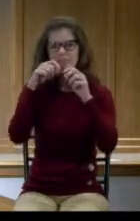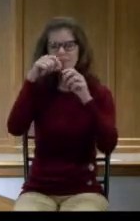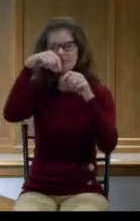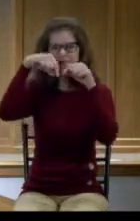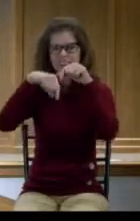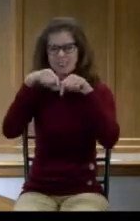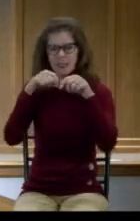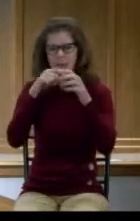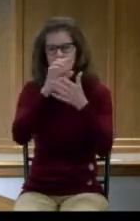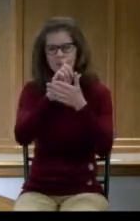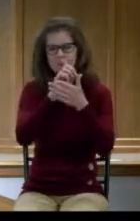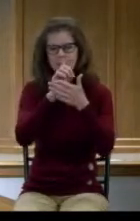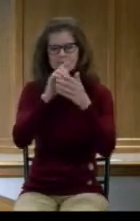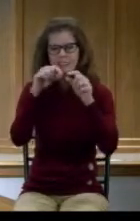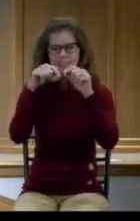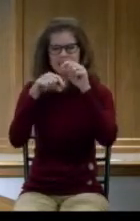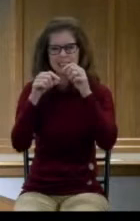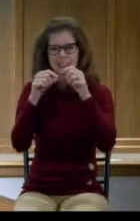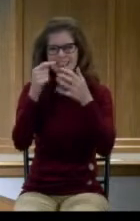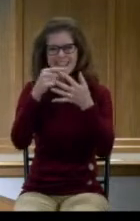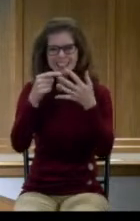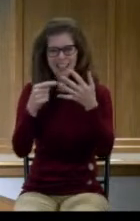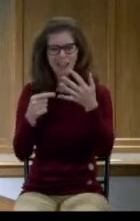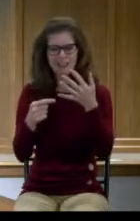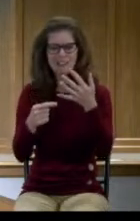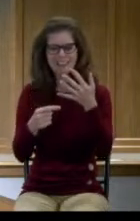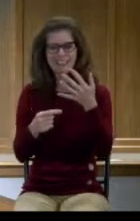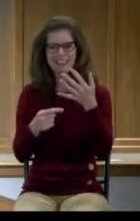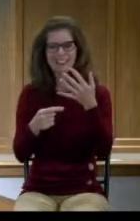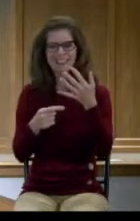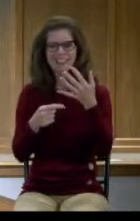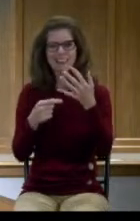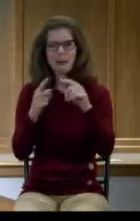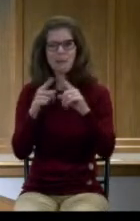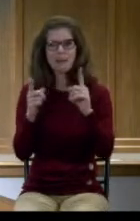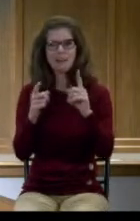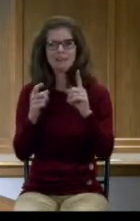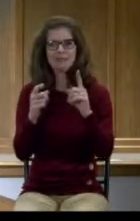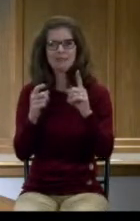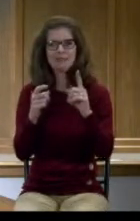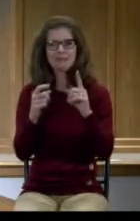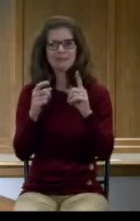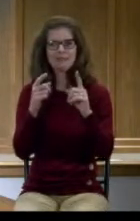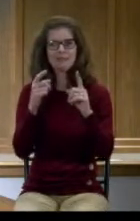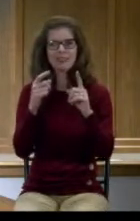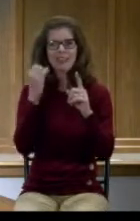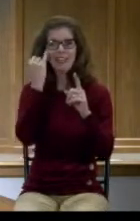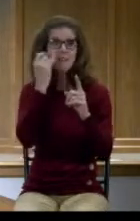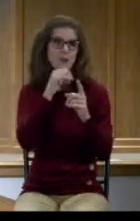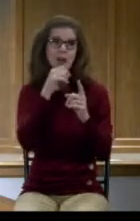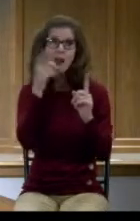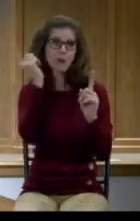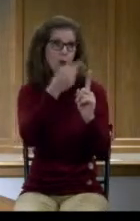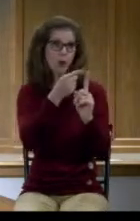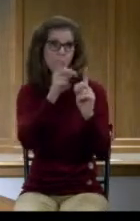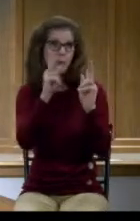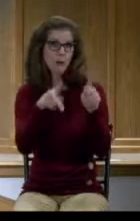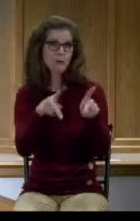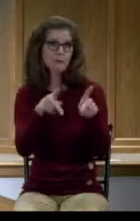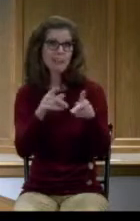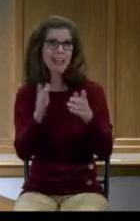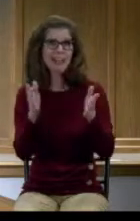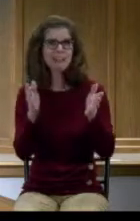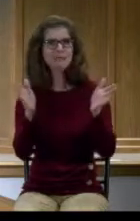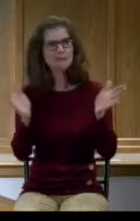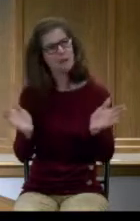goals. If you've already made your goals, you can add one of these to the list. If you're not a goal person, I would really encourage you to add at